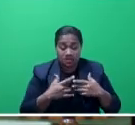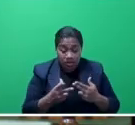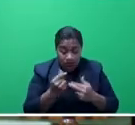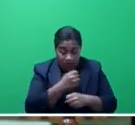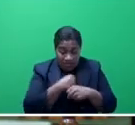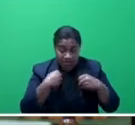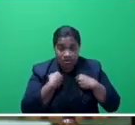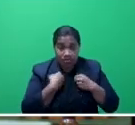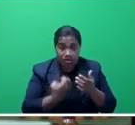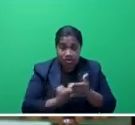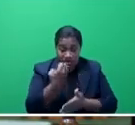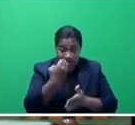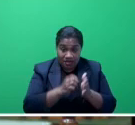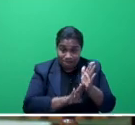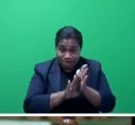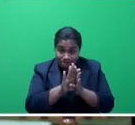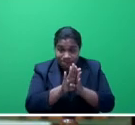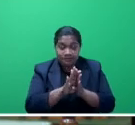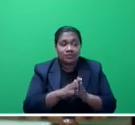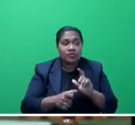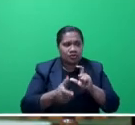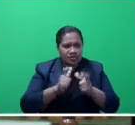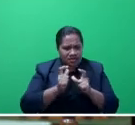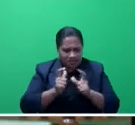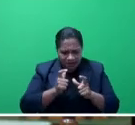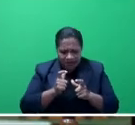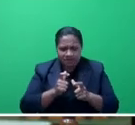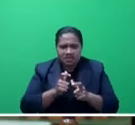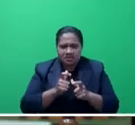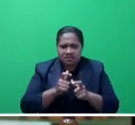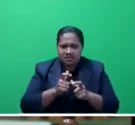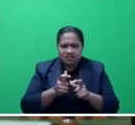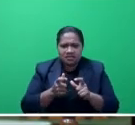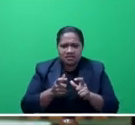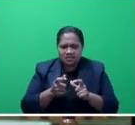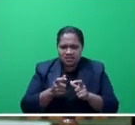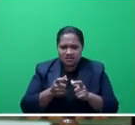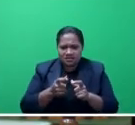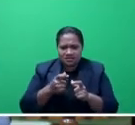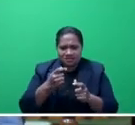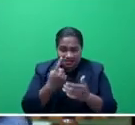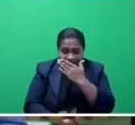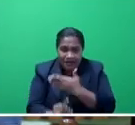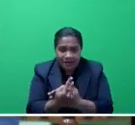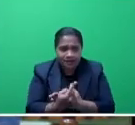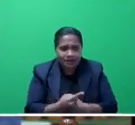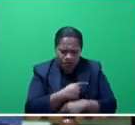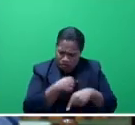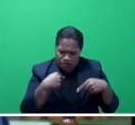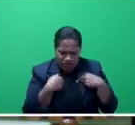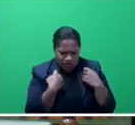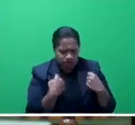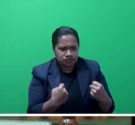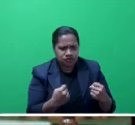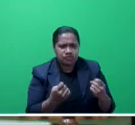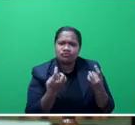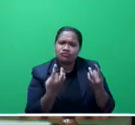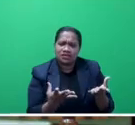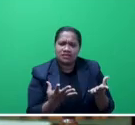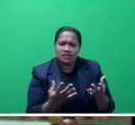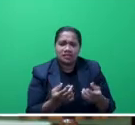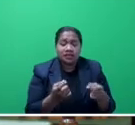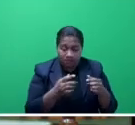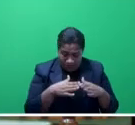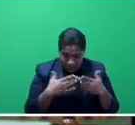restored, when a climate-fueled disaster inevitably strikes us, we could respond from a position of strength. If we hesitate